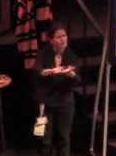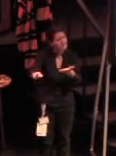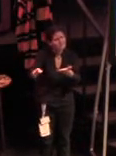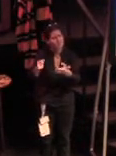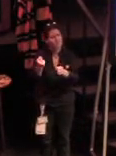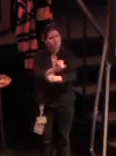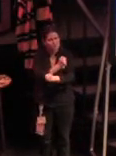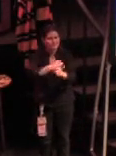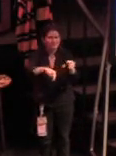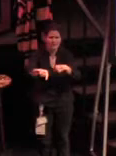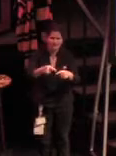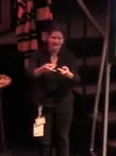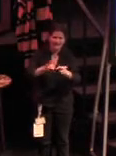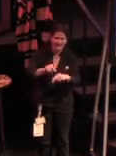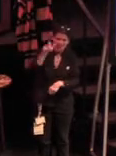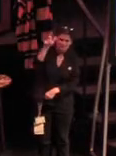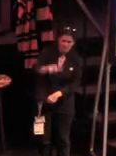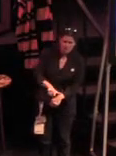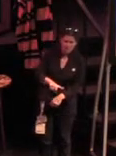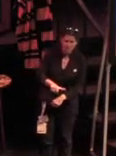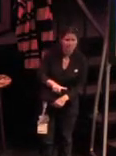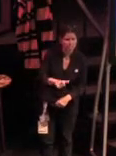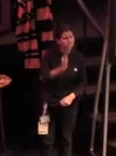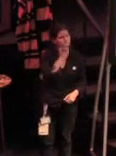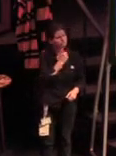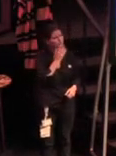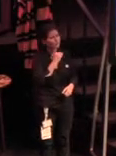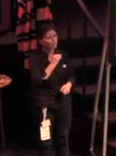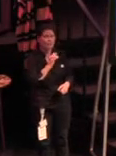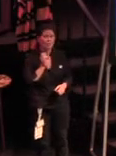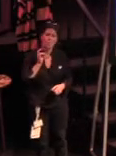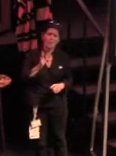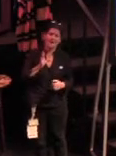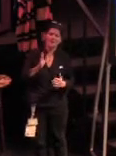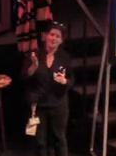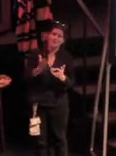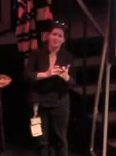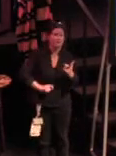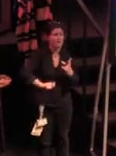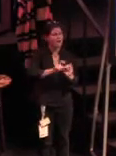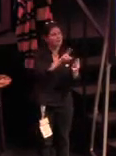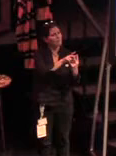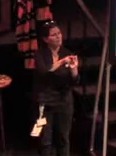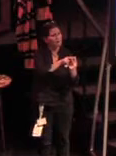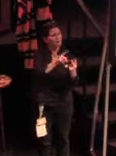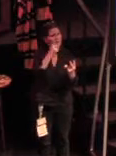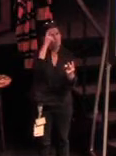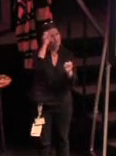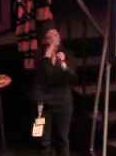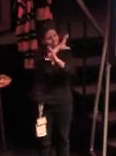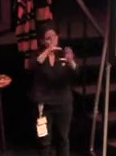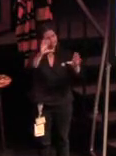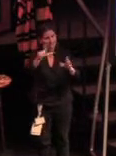because it's what they see in their world, is a white middle-class couple, then that's what's going to get presented on stage, of course. That's